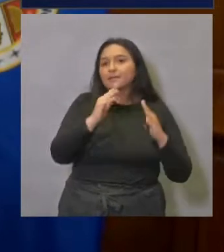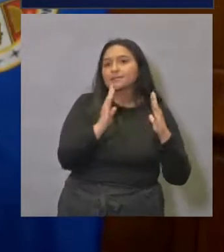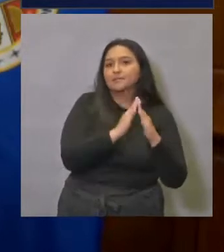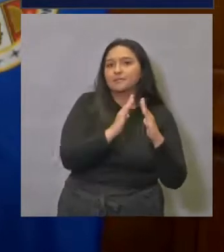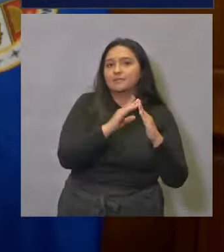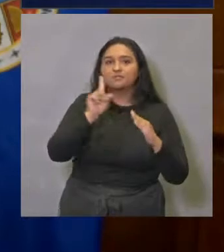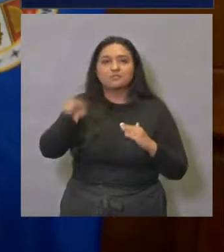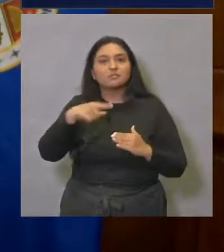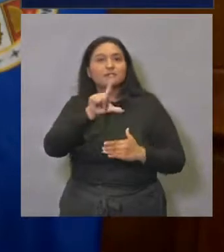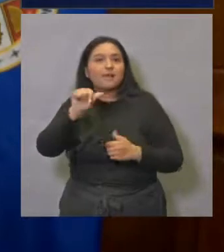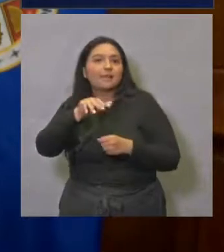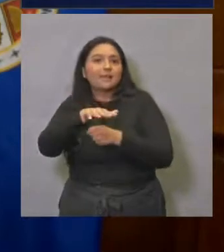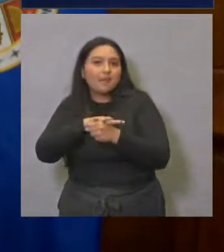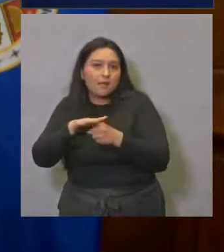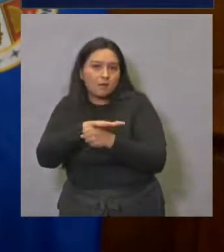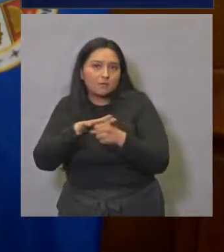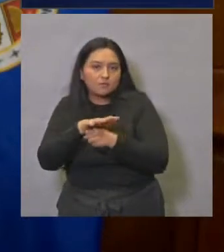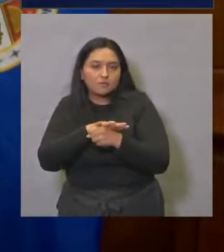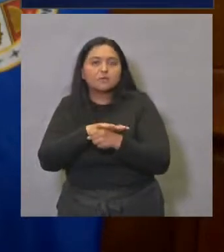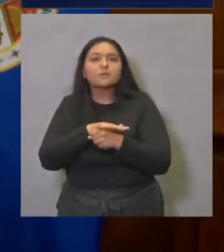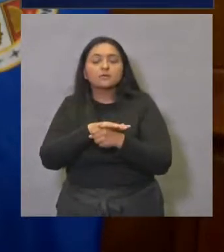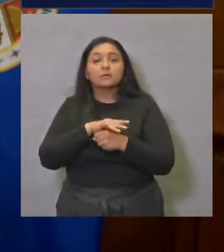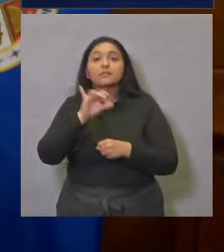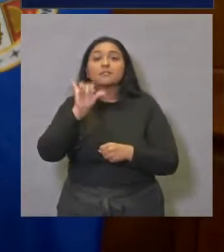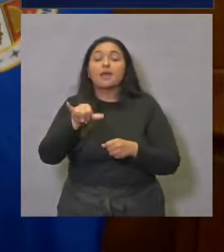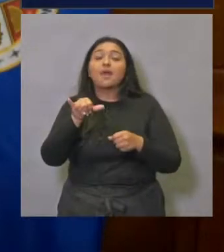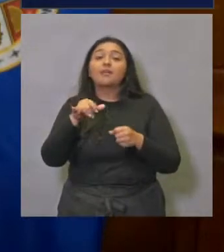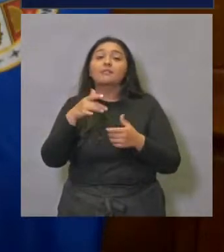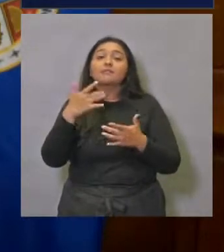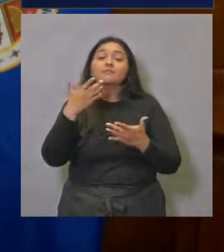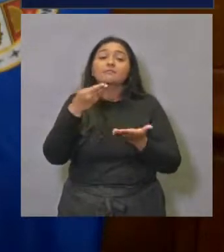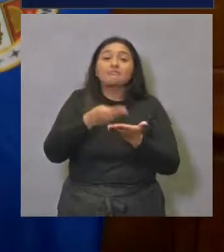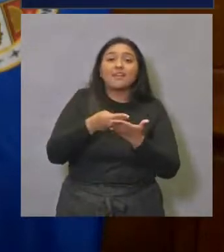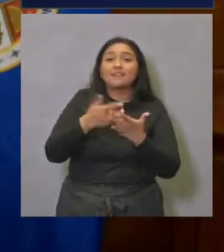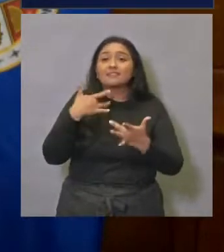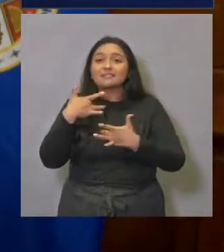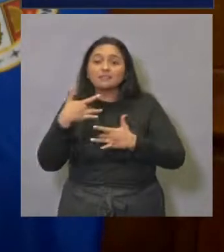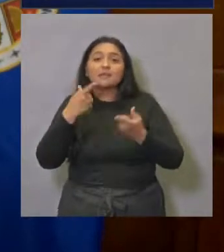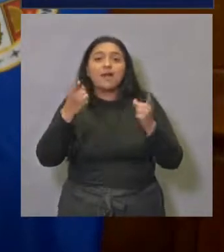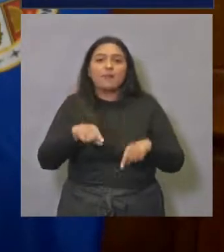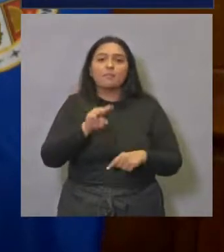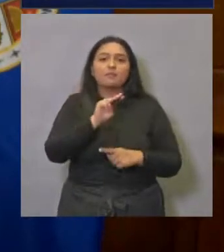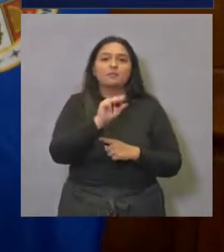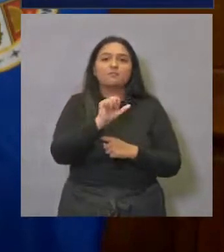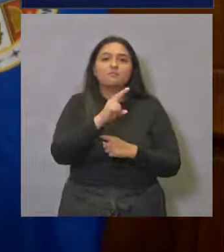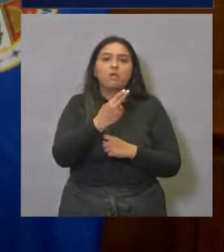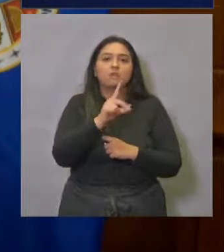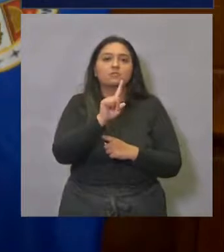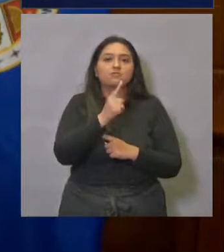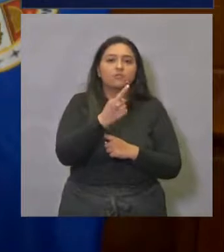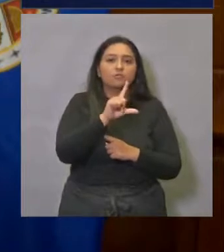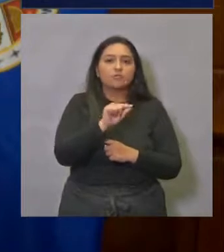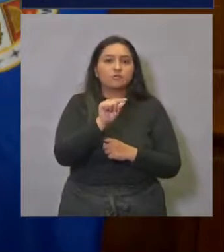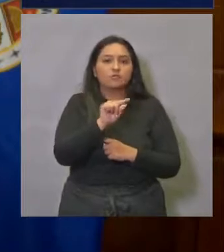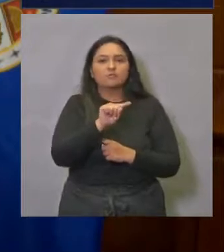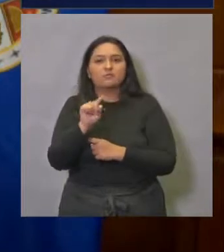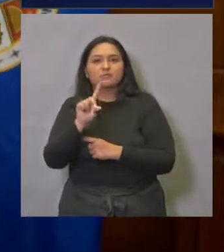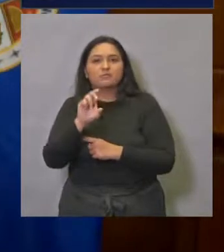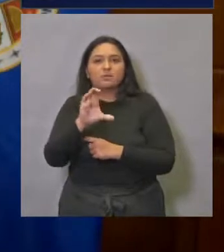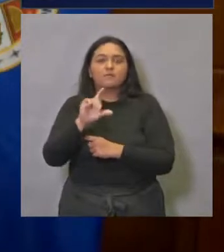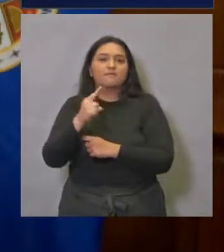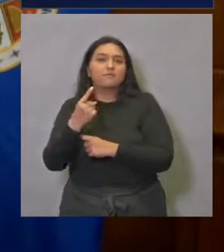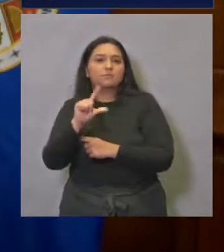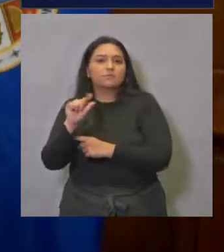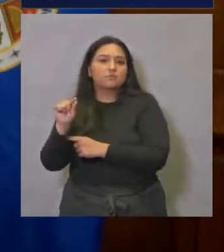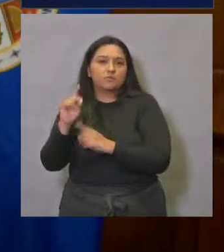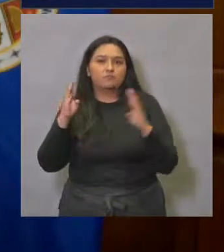financial distress would have to have occurred between March 1st, 2020 to December 31st, 2020. Counseling